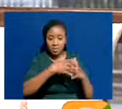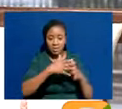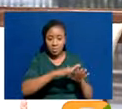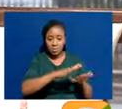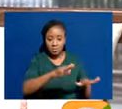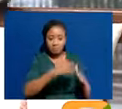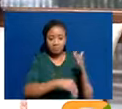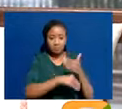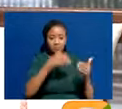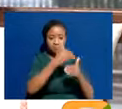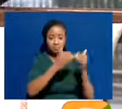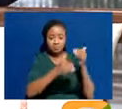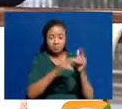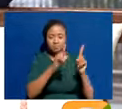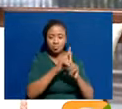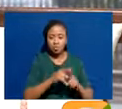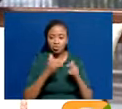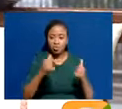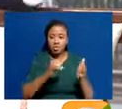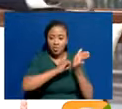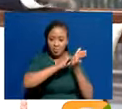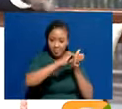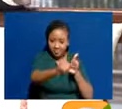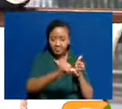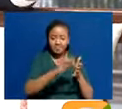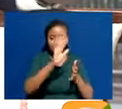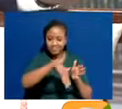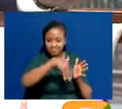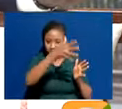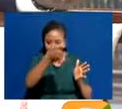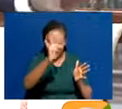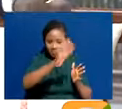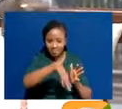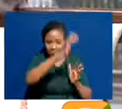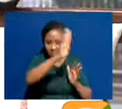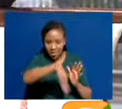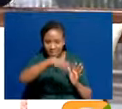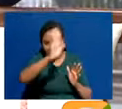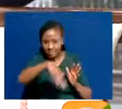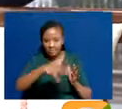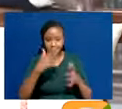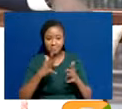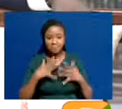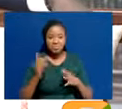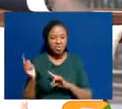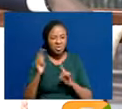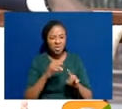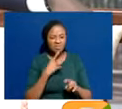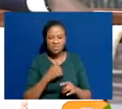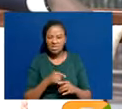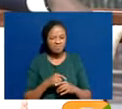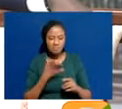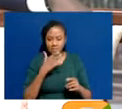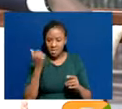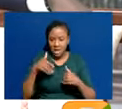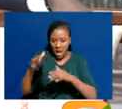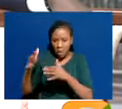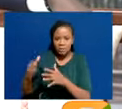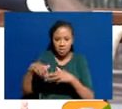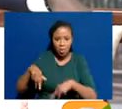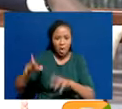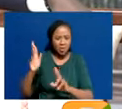a number of stories, I've even branded it now, I've painted it, I've put signage. People refuse to enter and sell there and they go to the street. So on